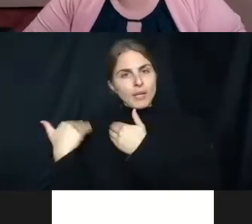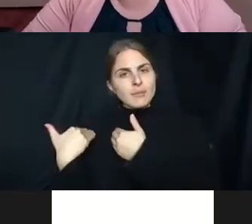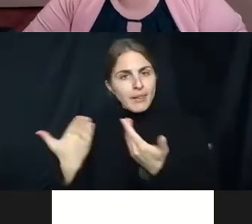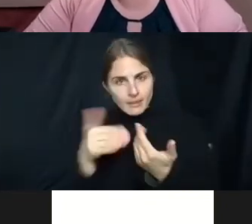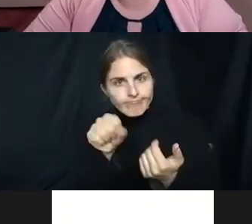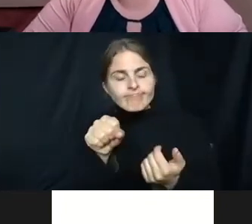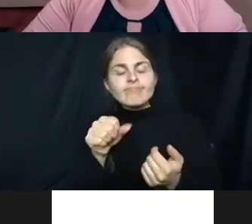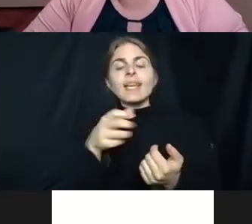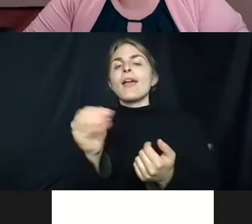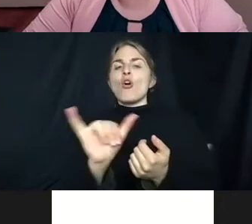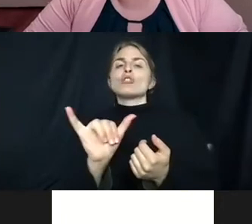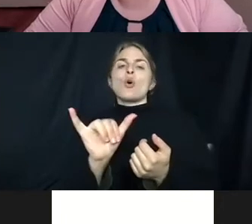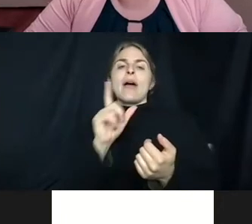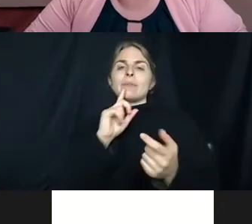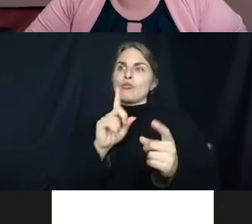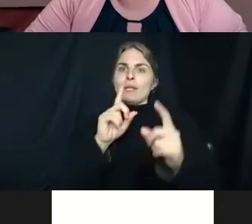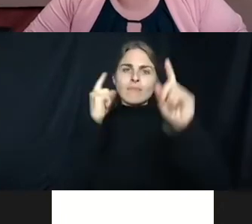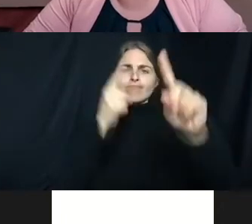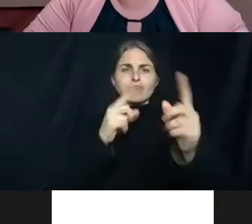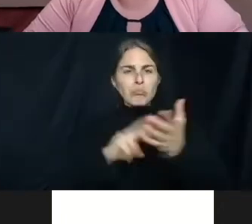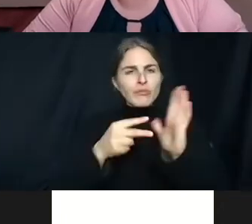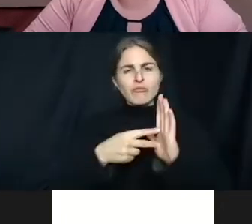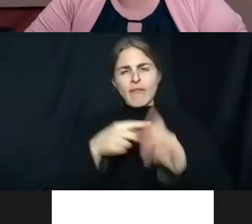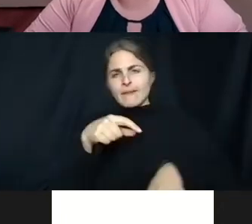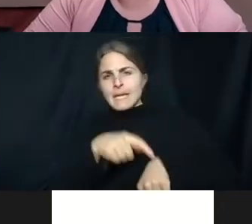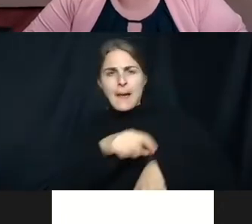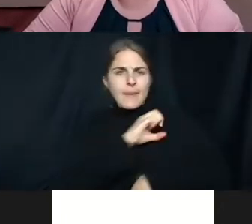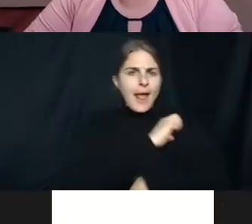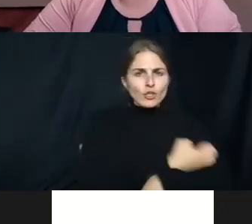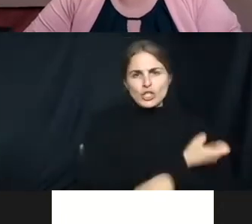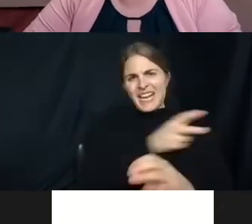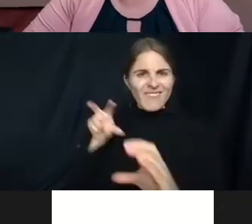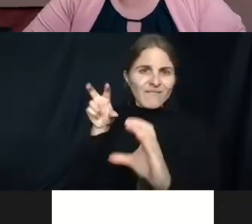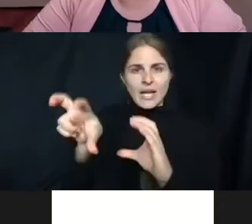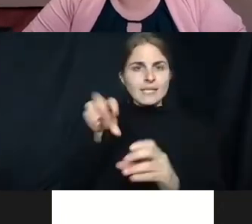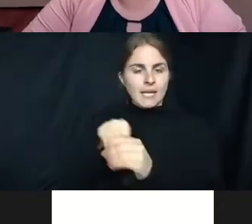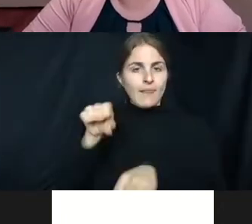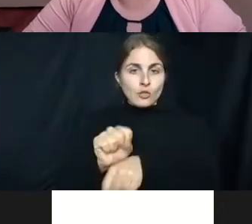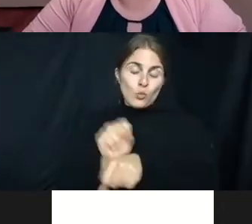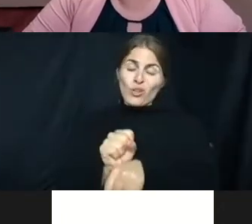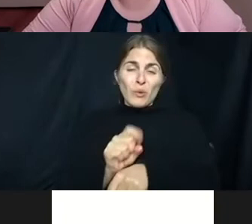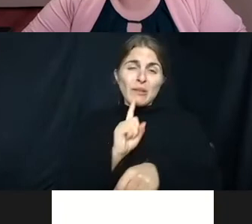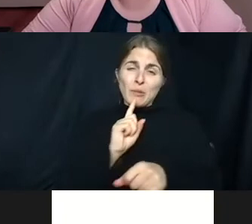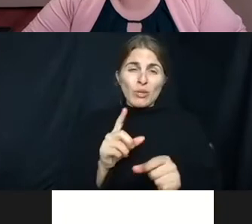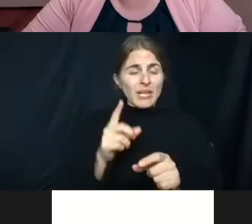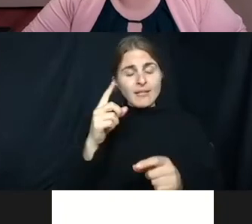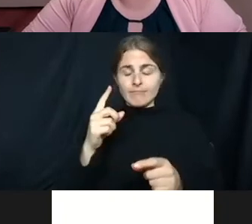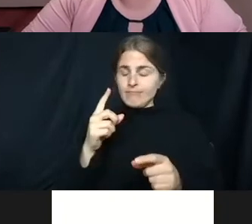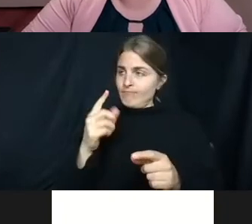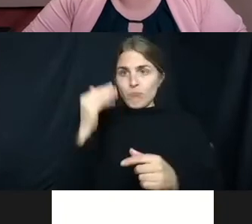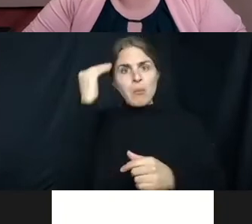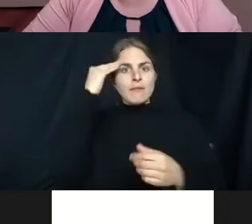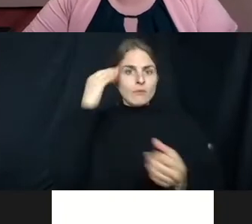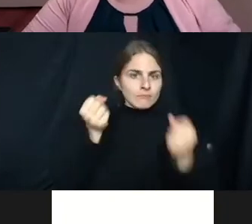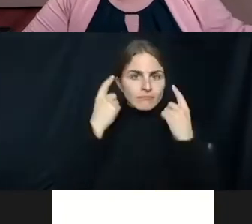there's a responsibility to be really purposeful with like the time and energy we're spending doing this work. And so one of the things that we're continuing to look at